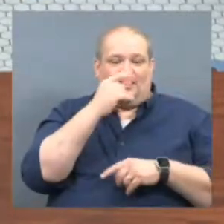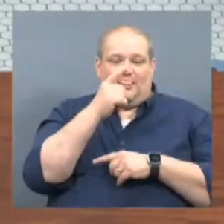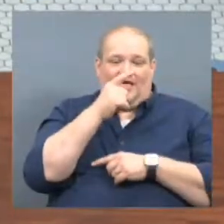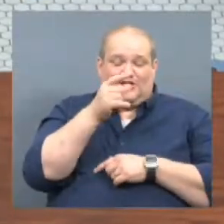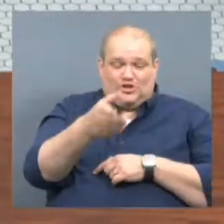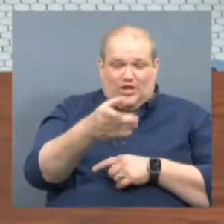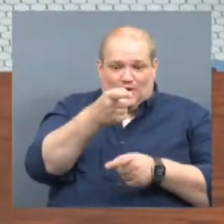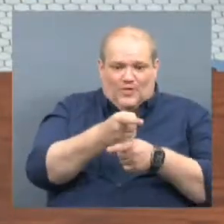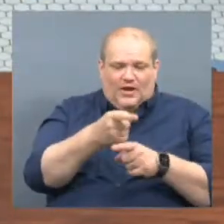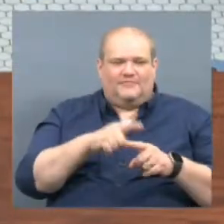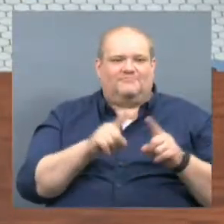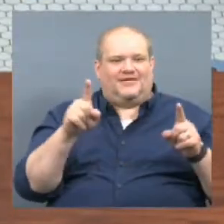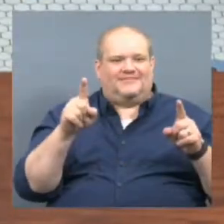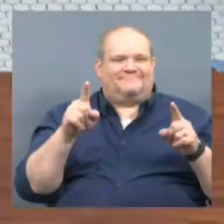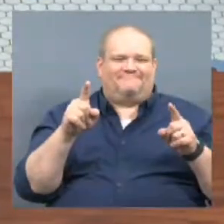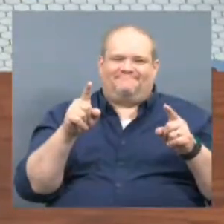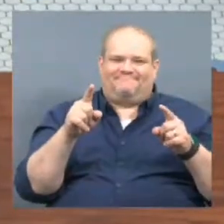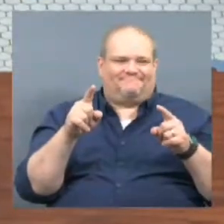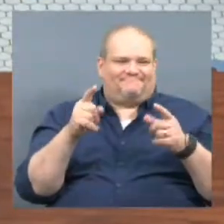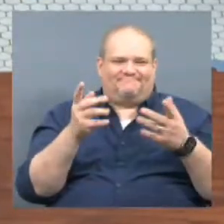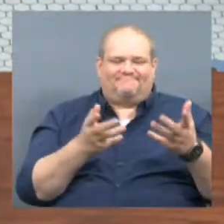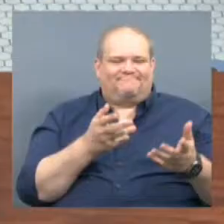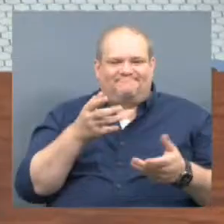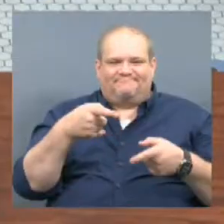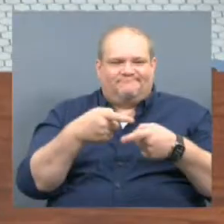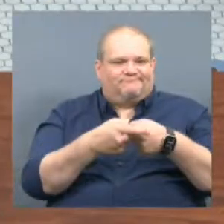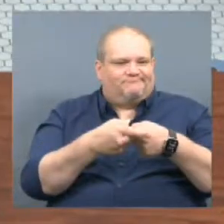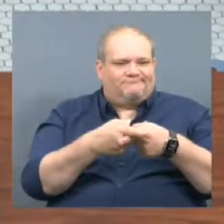right? But it's,